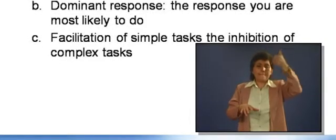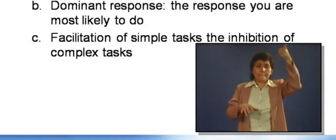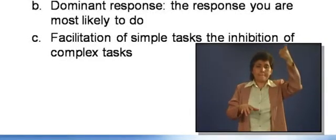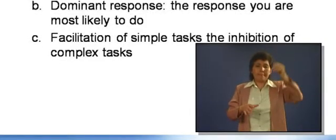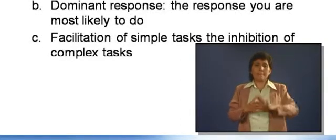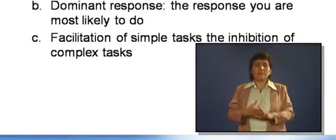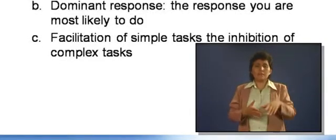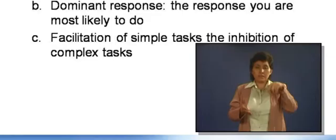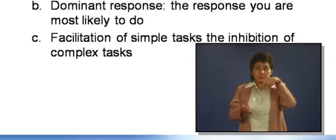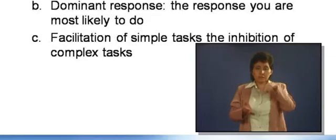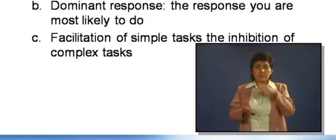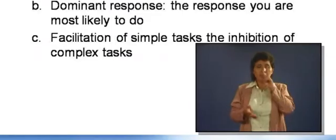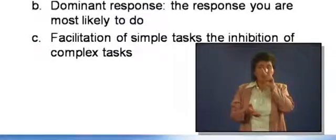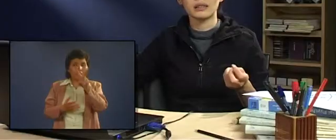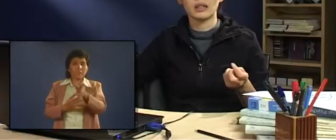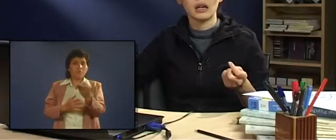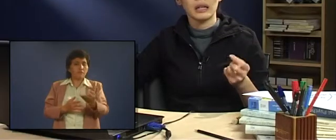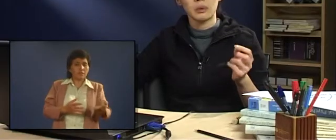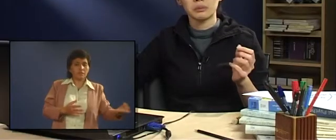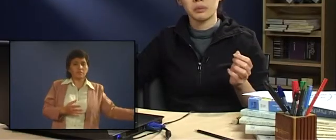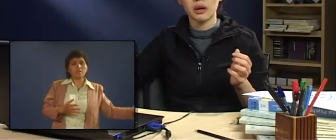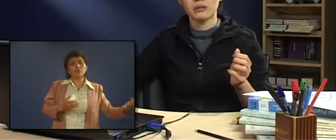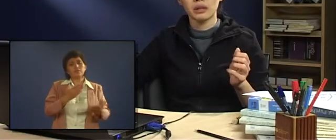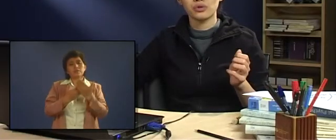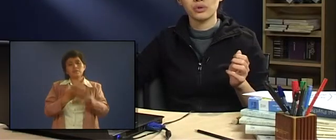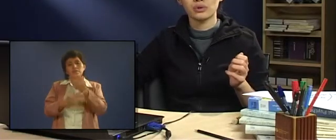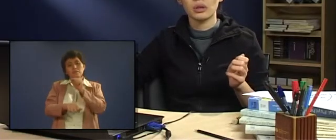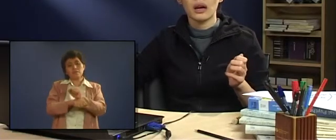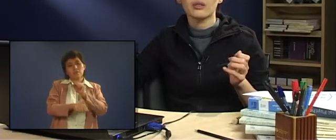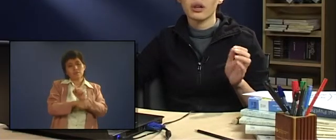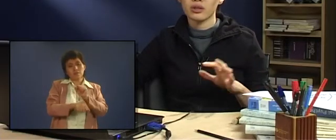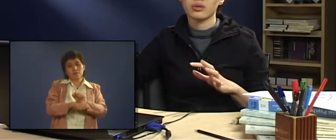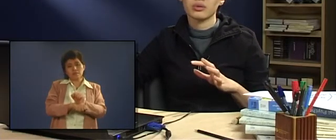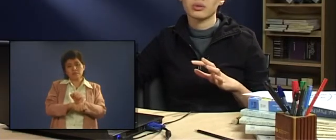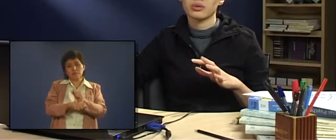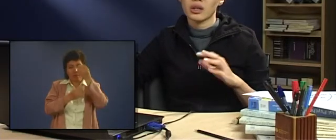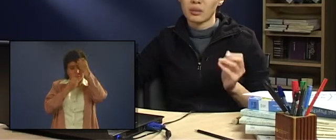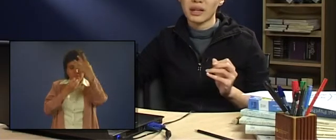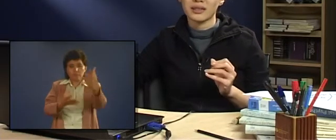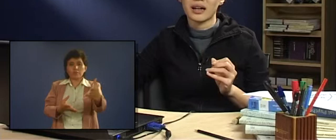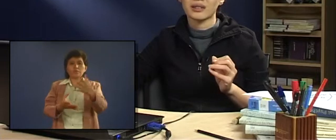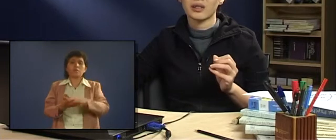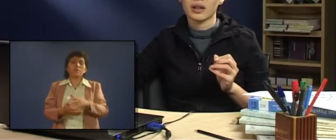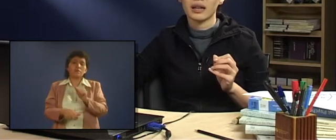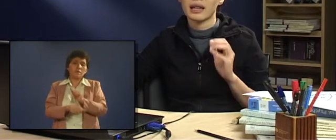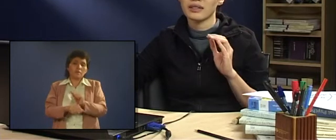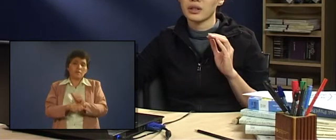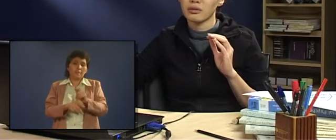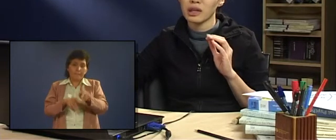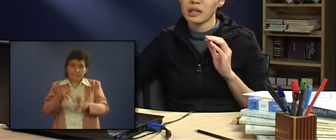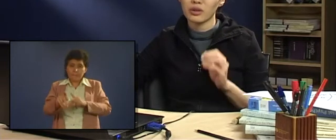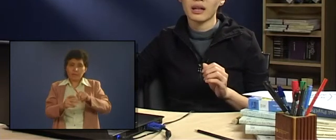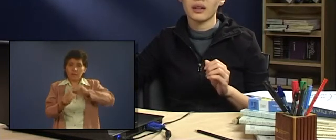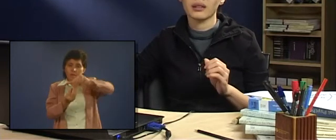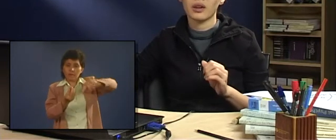and also the inhibition of complex tasks. Now, when people are around you, try not to do complex tasks, okay? Unless